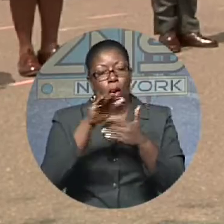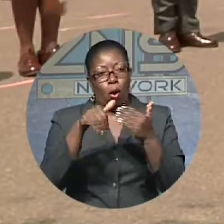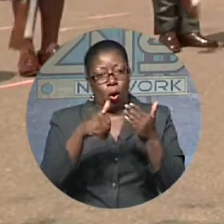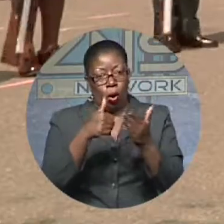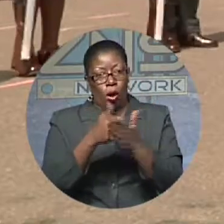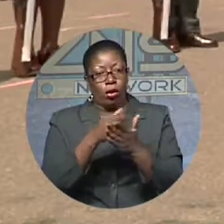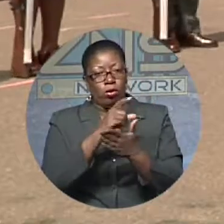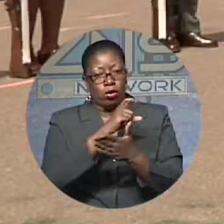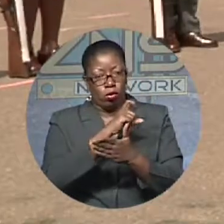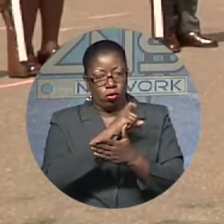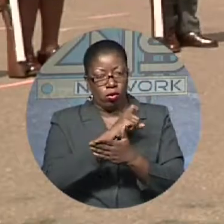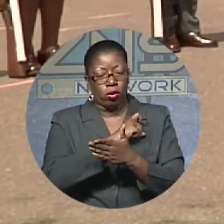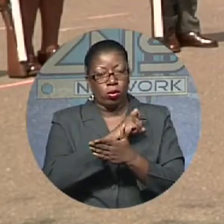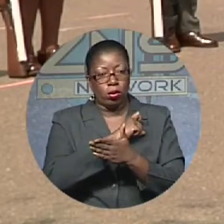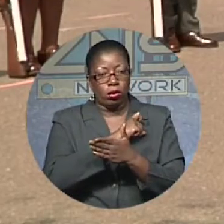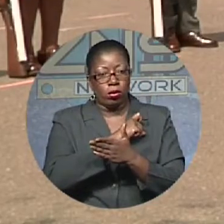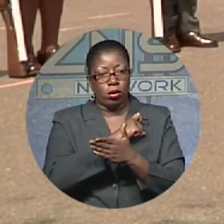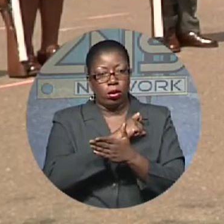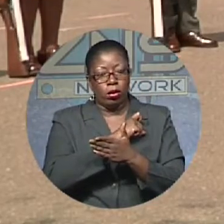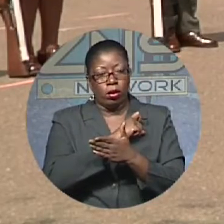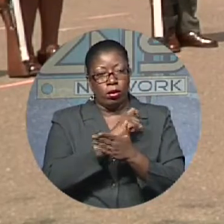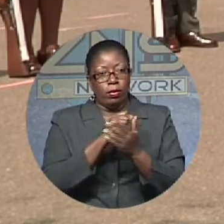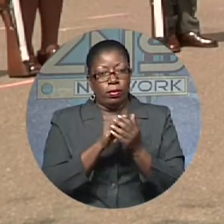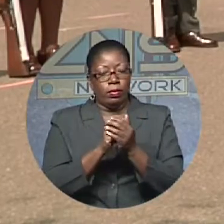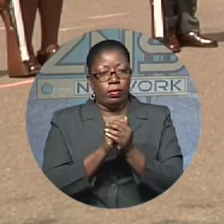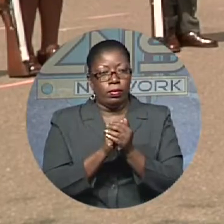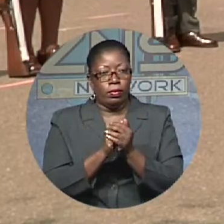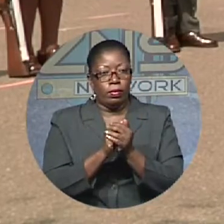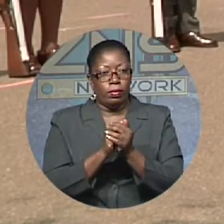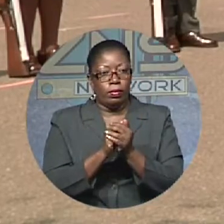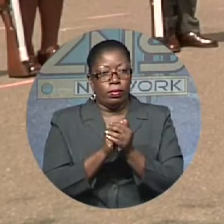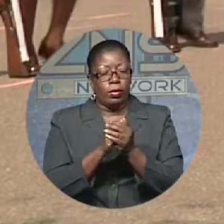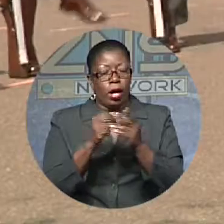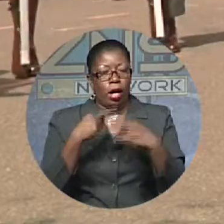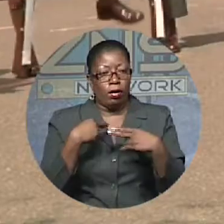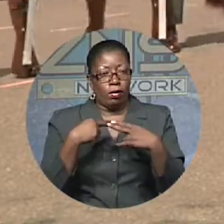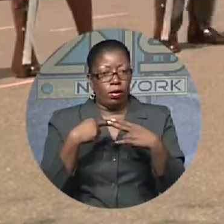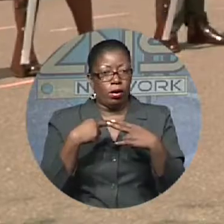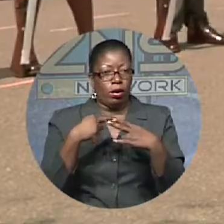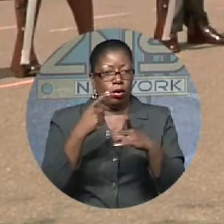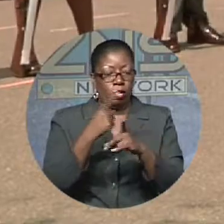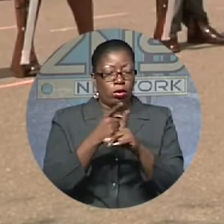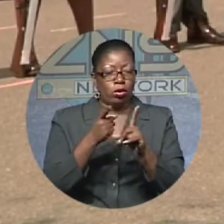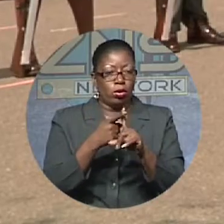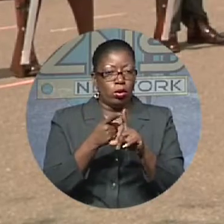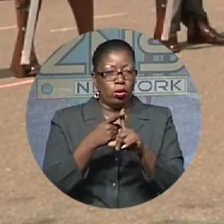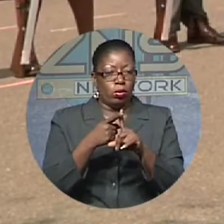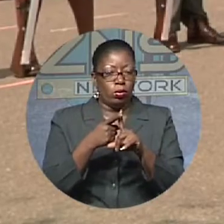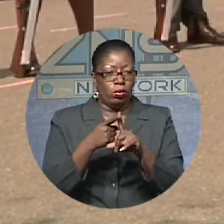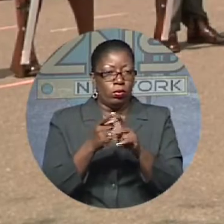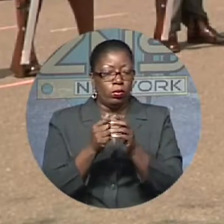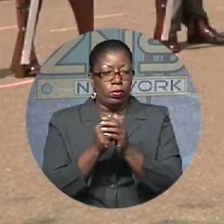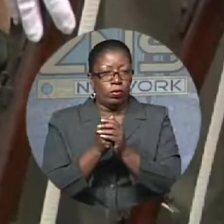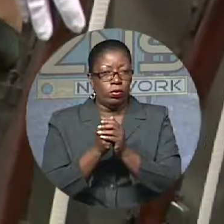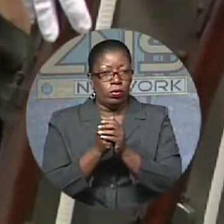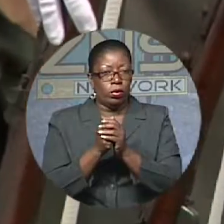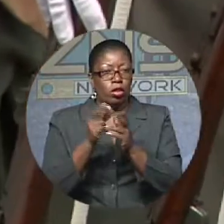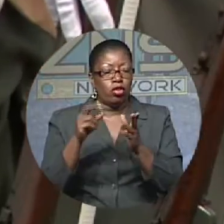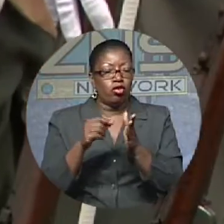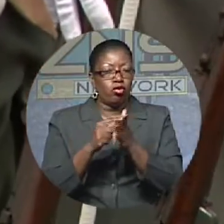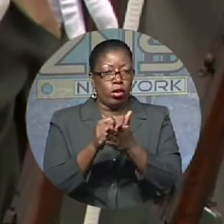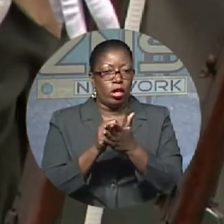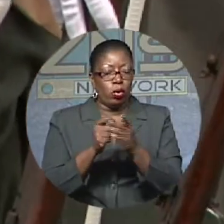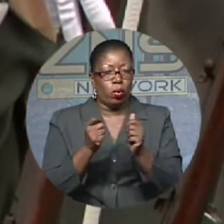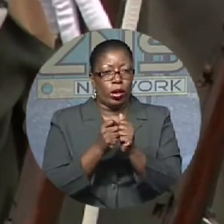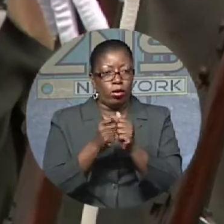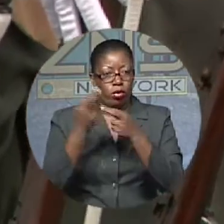and tools needed to perform effectively and efficiently, and assured the new recruits that they will be treated with dignity and respect, but that they must abide